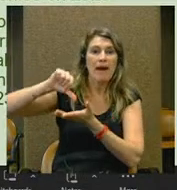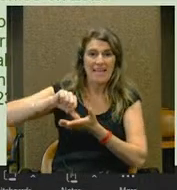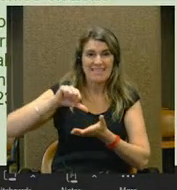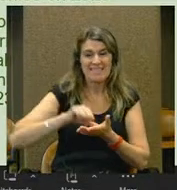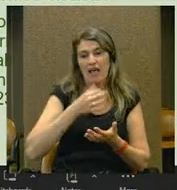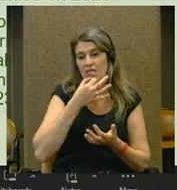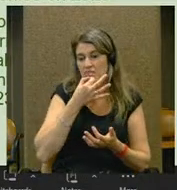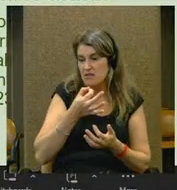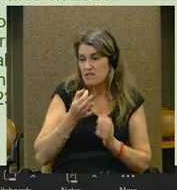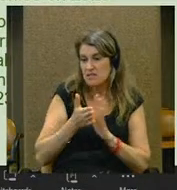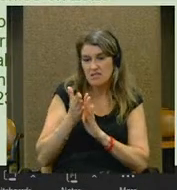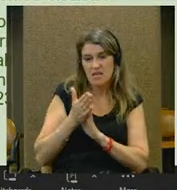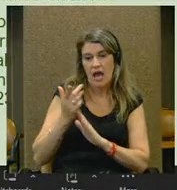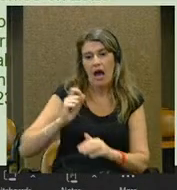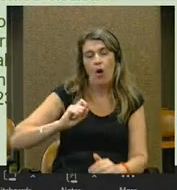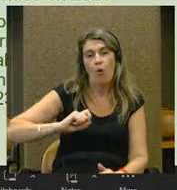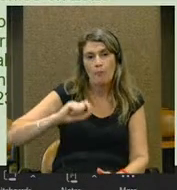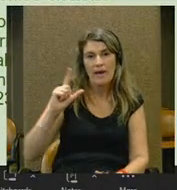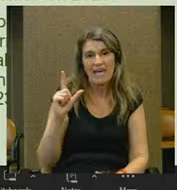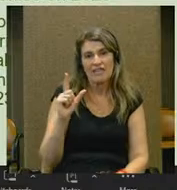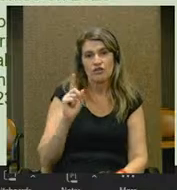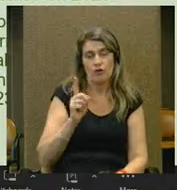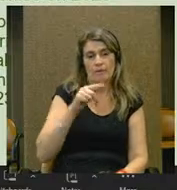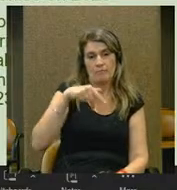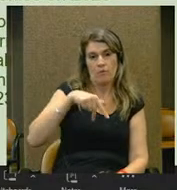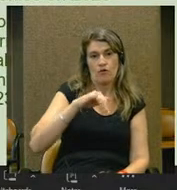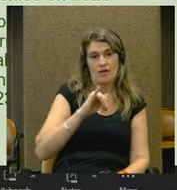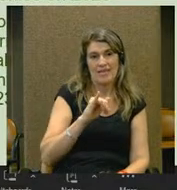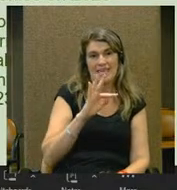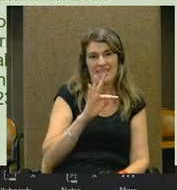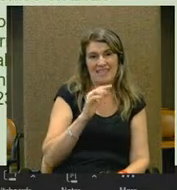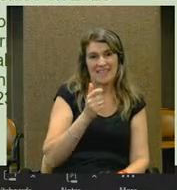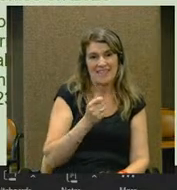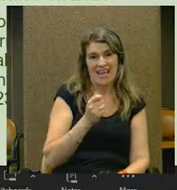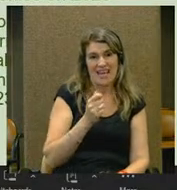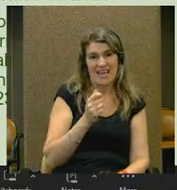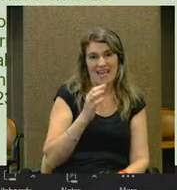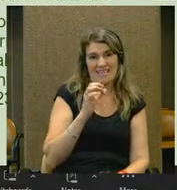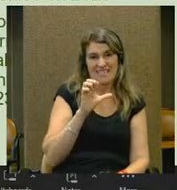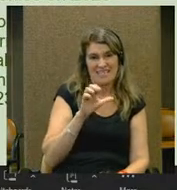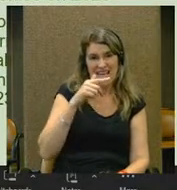UK government banned 24 nitazines in 2023,